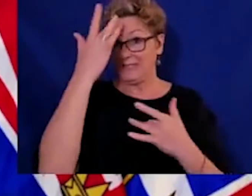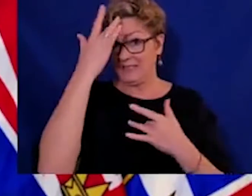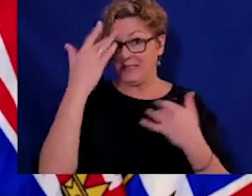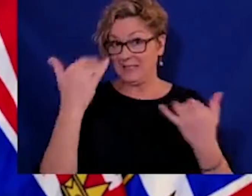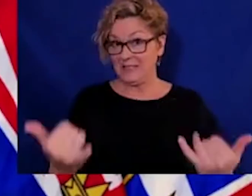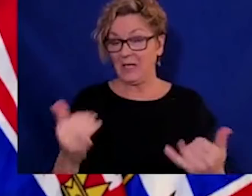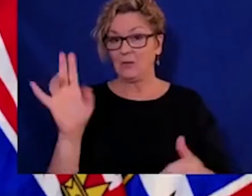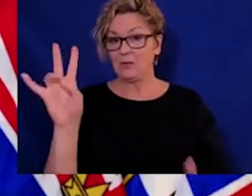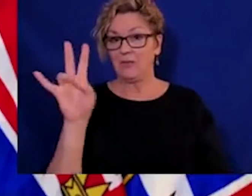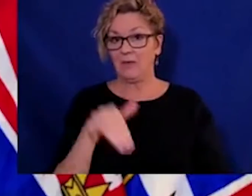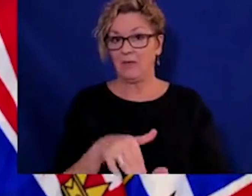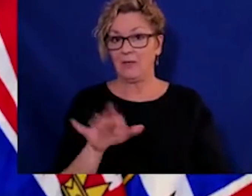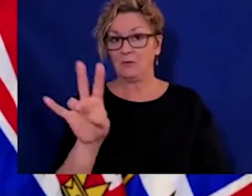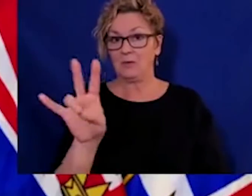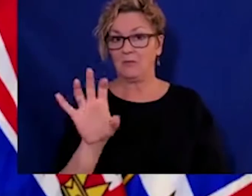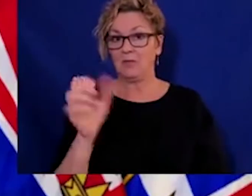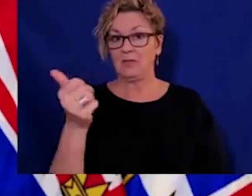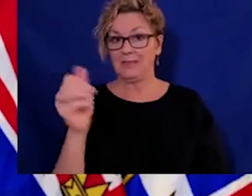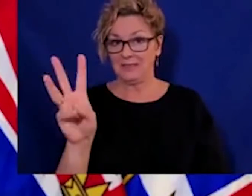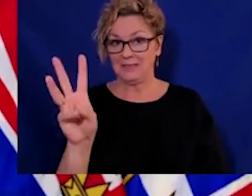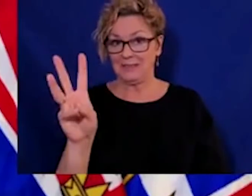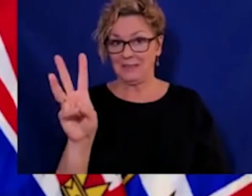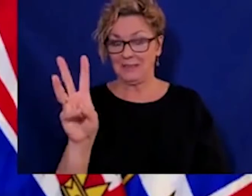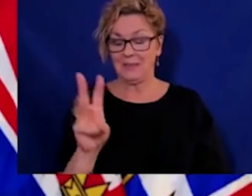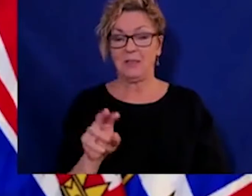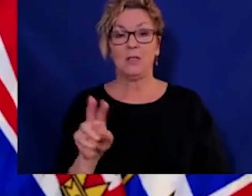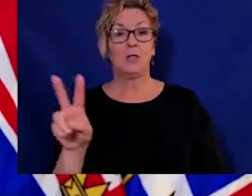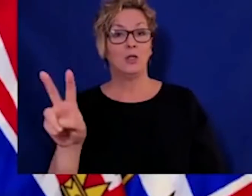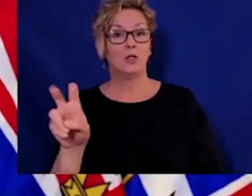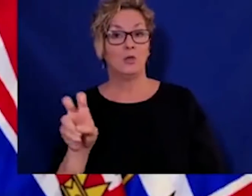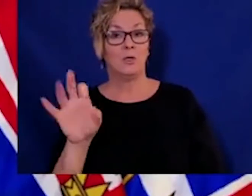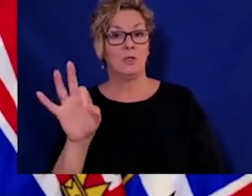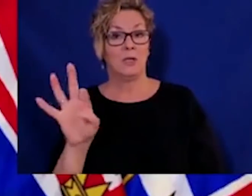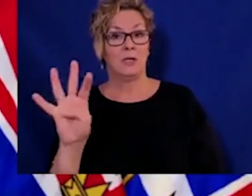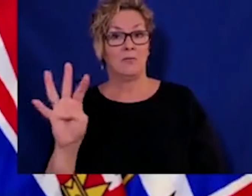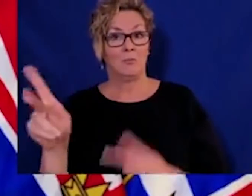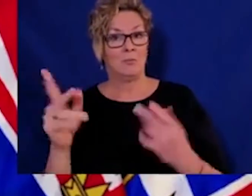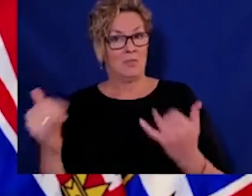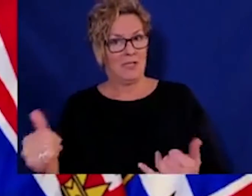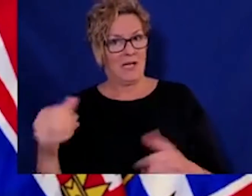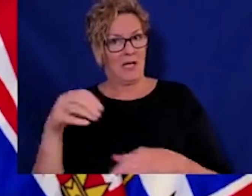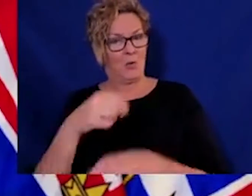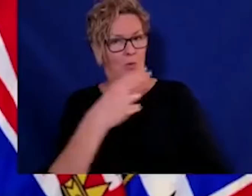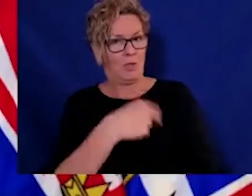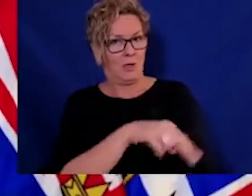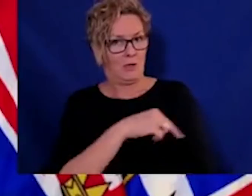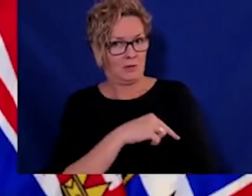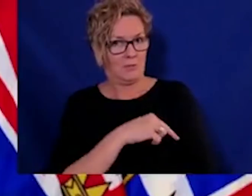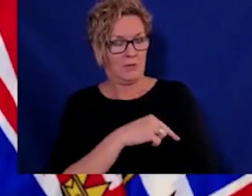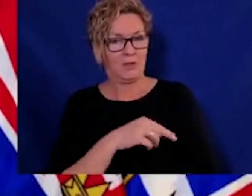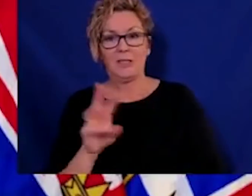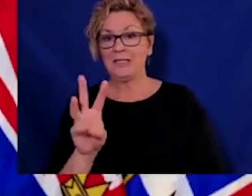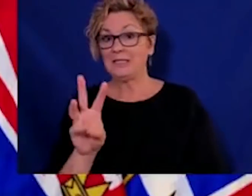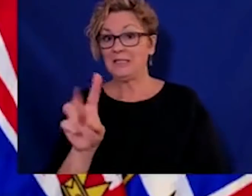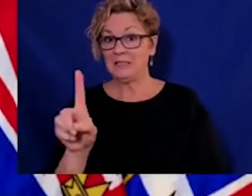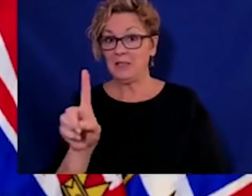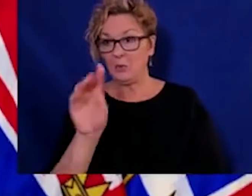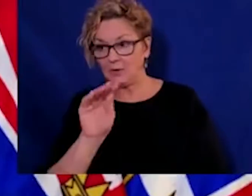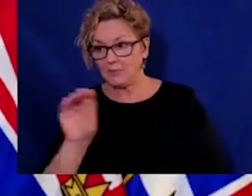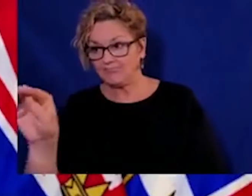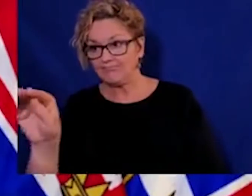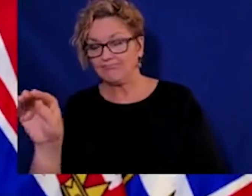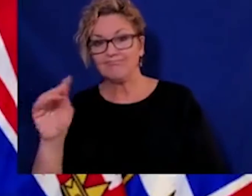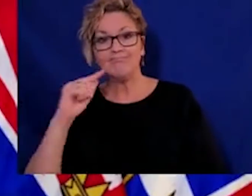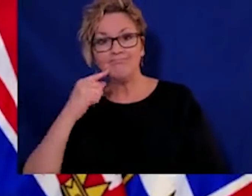7,616 active cases, of whom 294 people are in hospital currently, 61 of whom are in critical